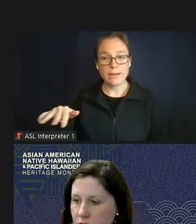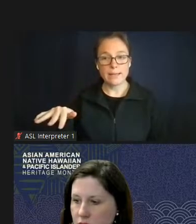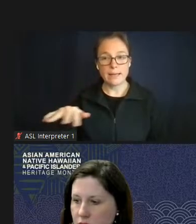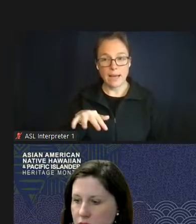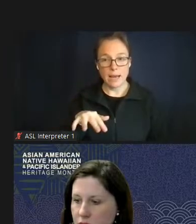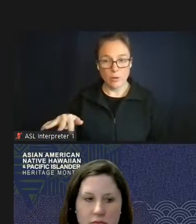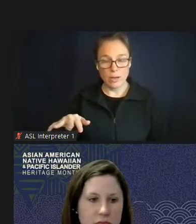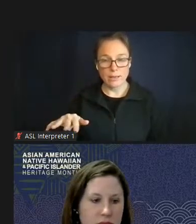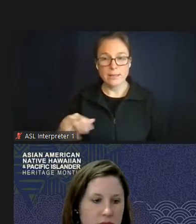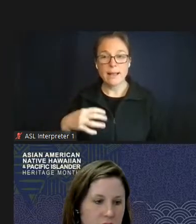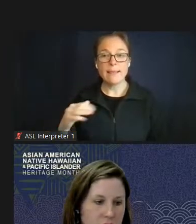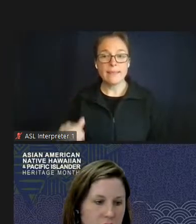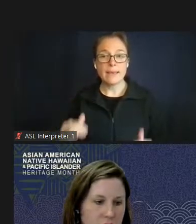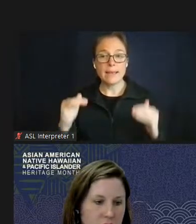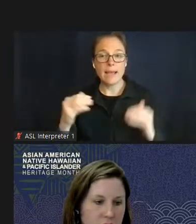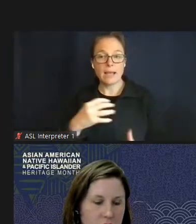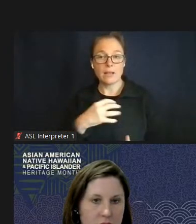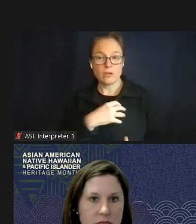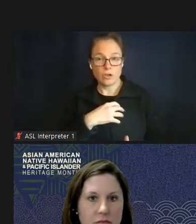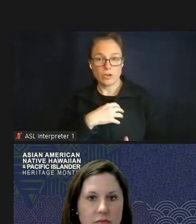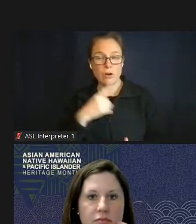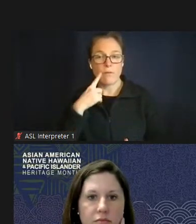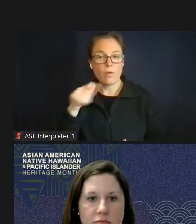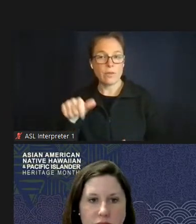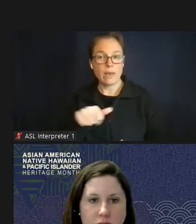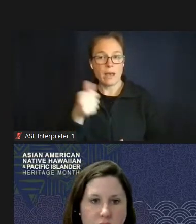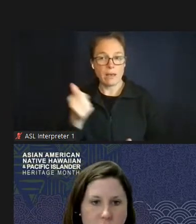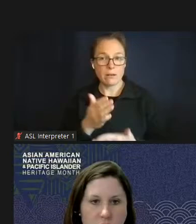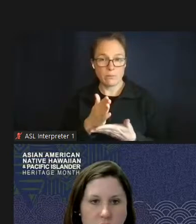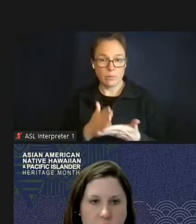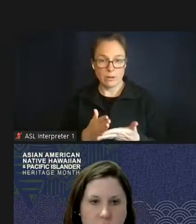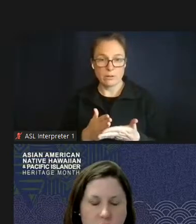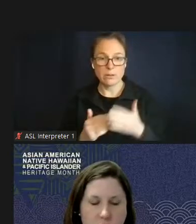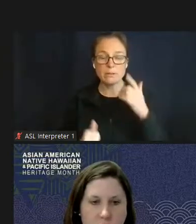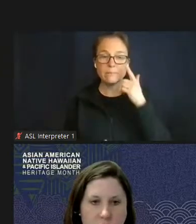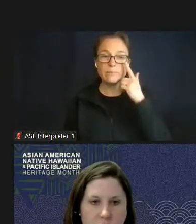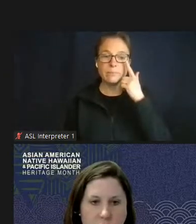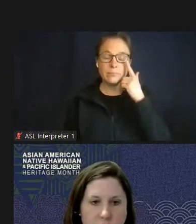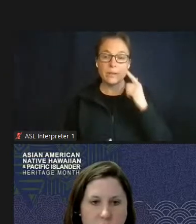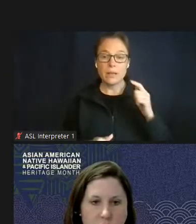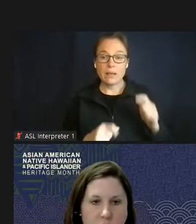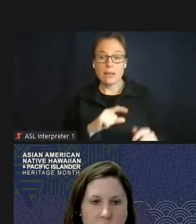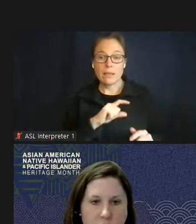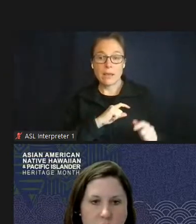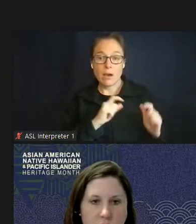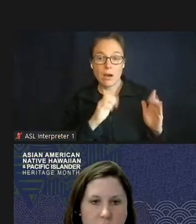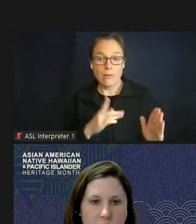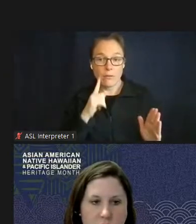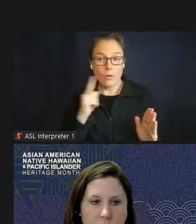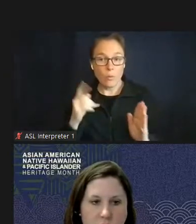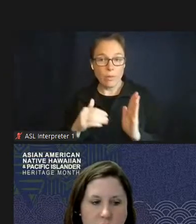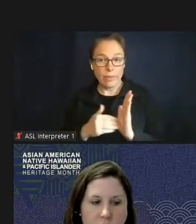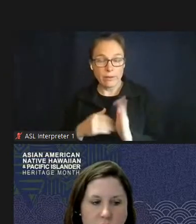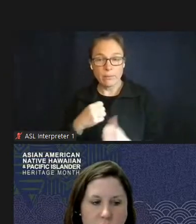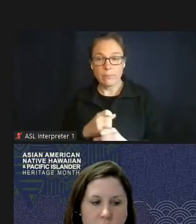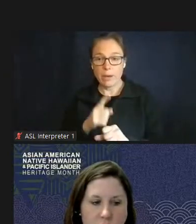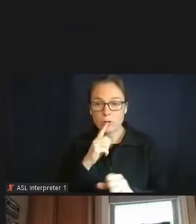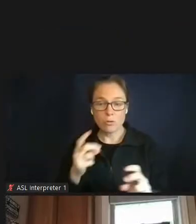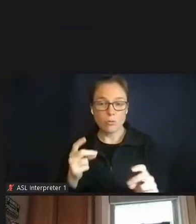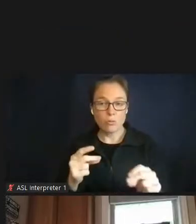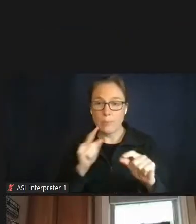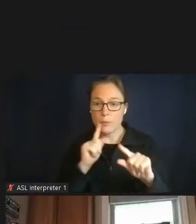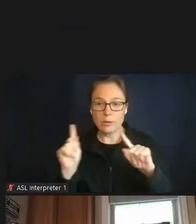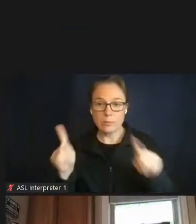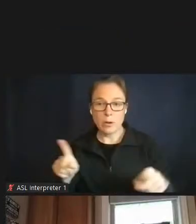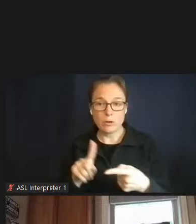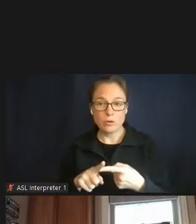other half for residents living in the district. The officer per thousand service levels ensure rapid response to 911